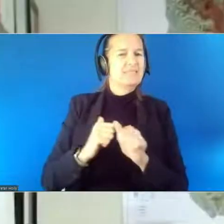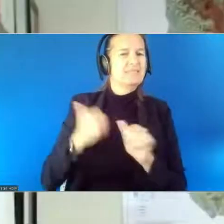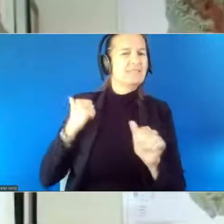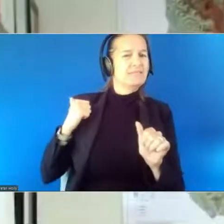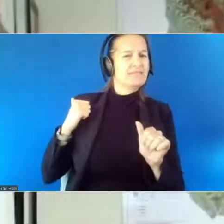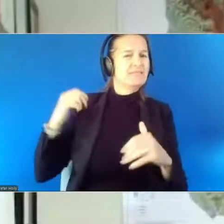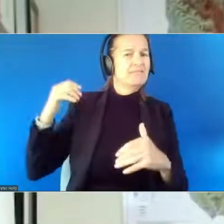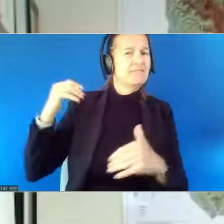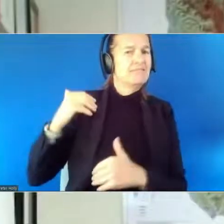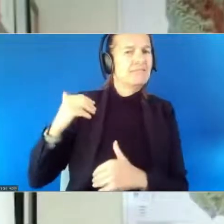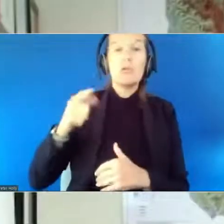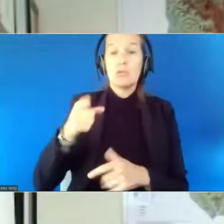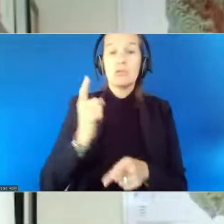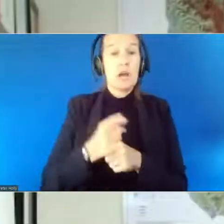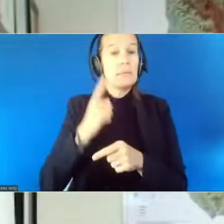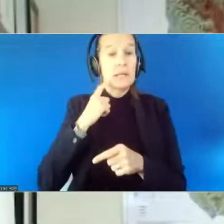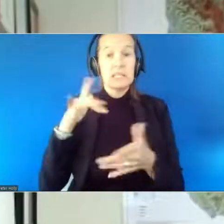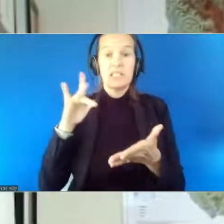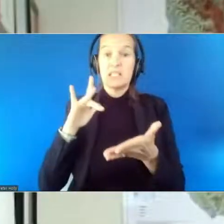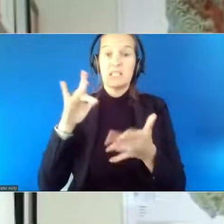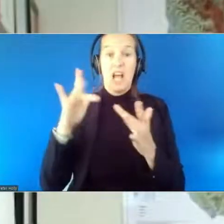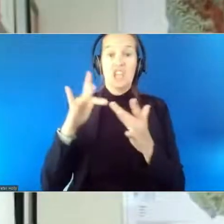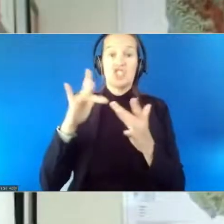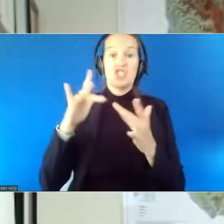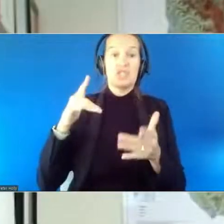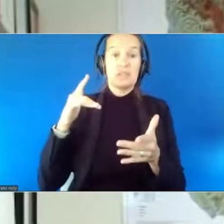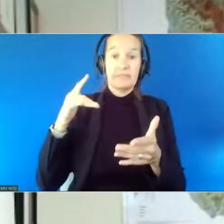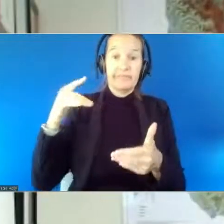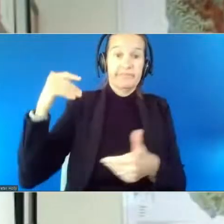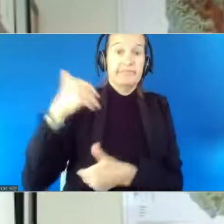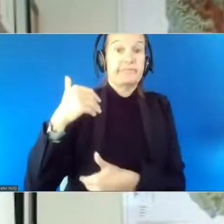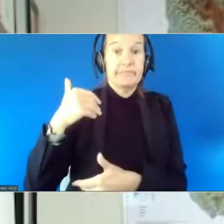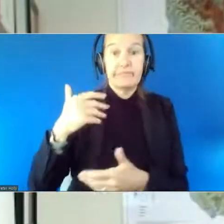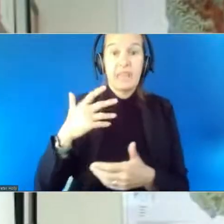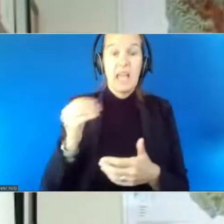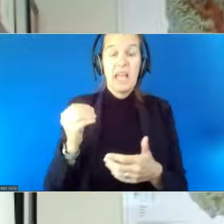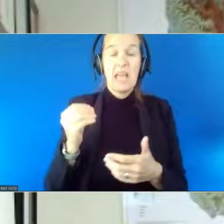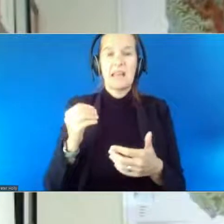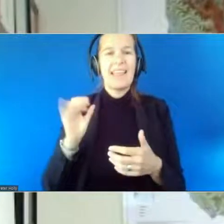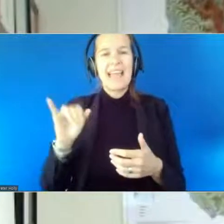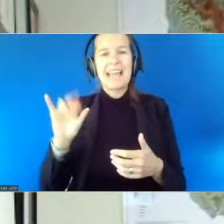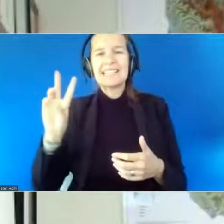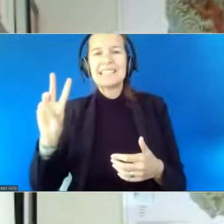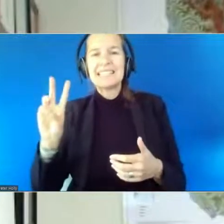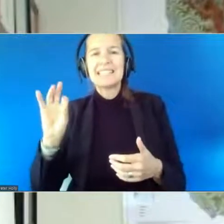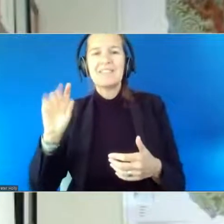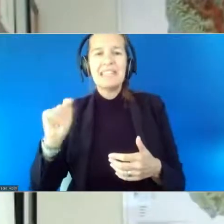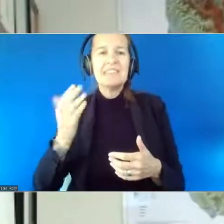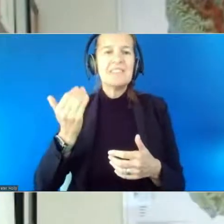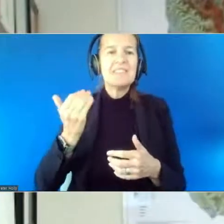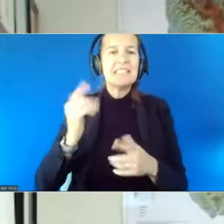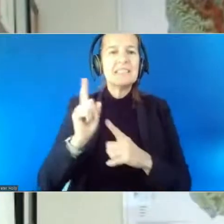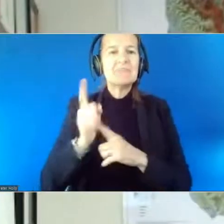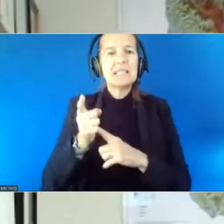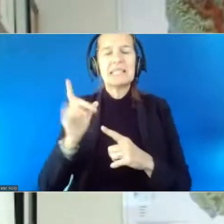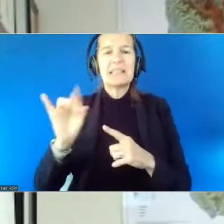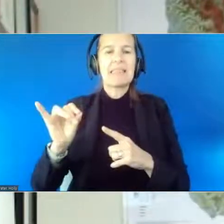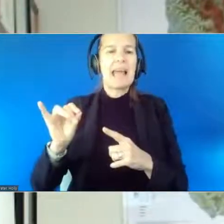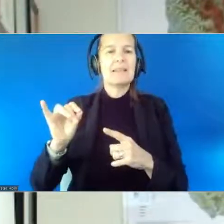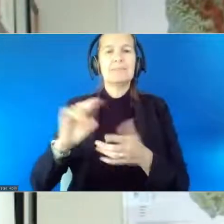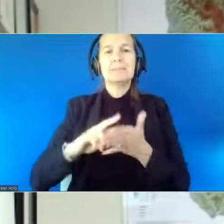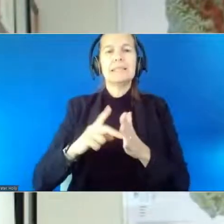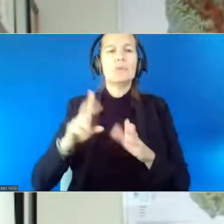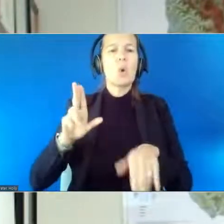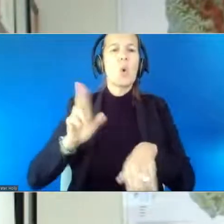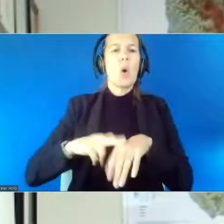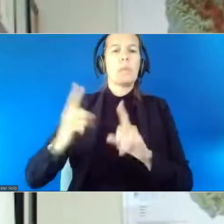because the touch is significant, and the 6 feet, 15 minutes is, you know, a threshold if you're at